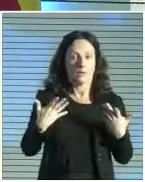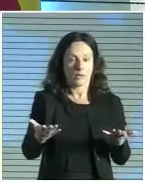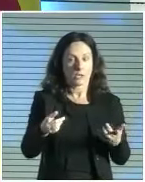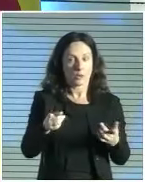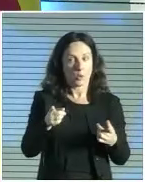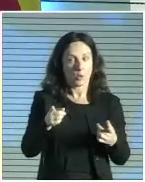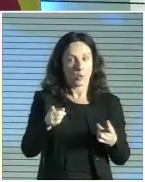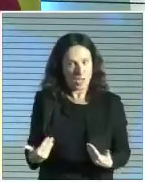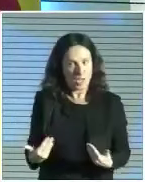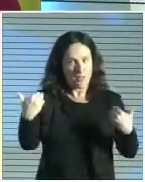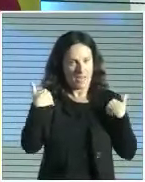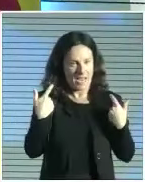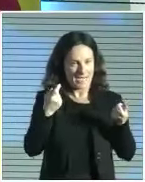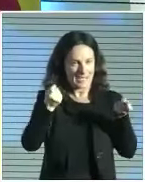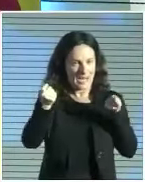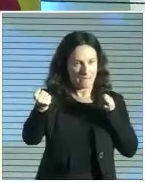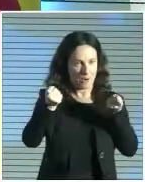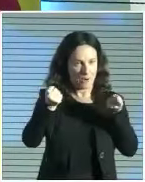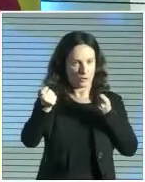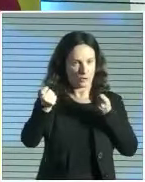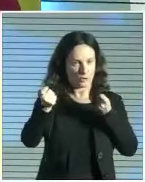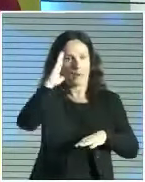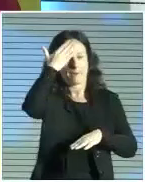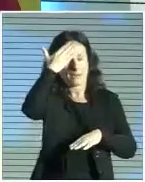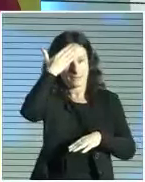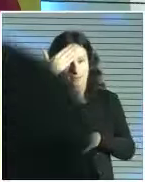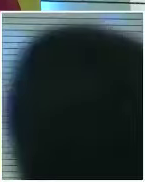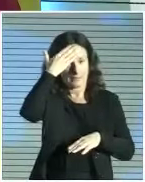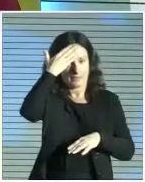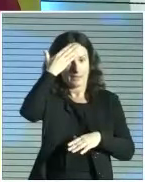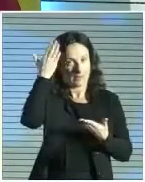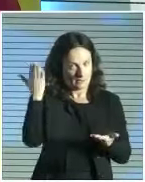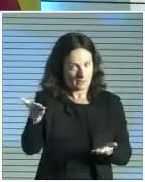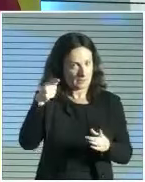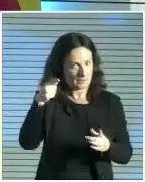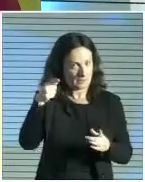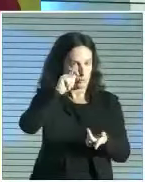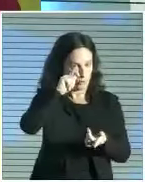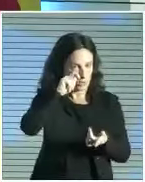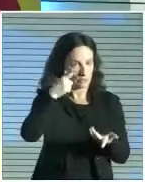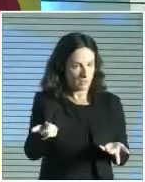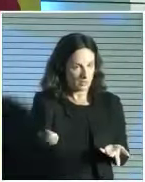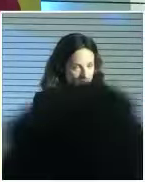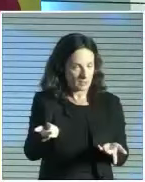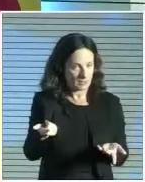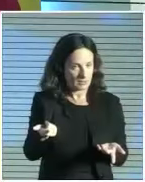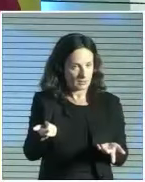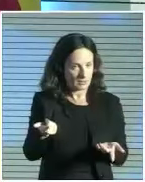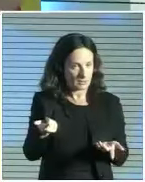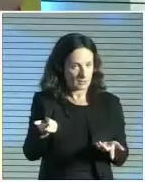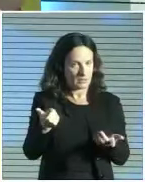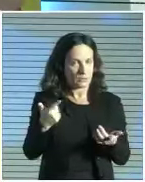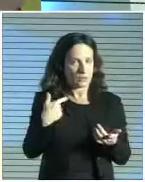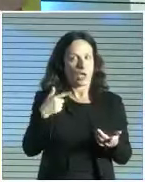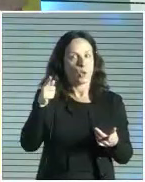the tourism area. So you cooperate over there at the subnational level so that you think differently to